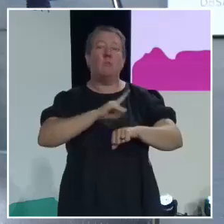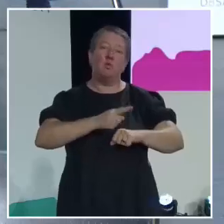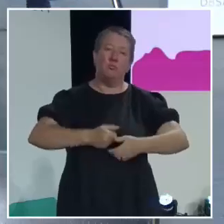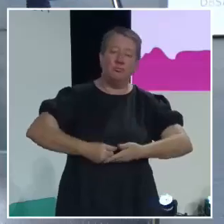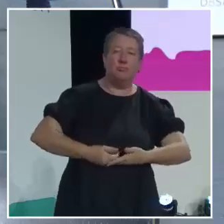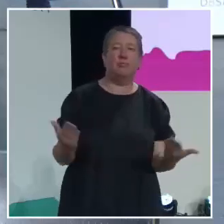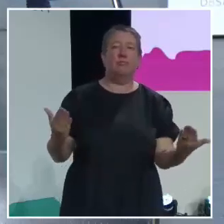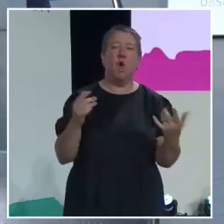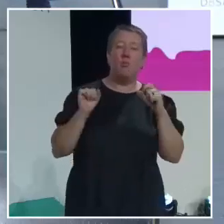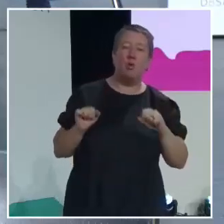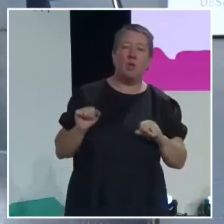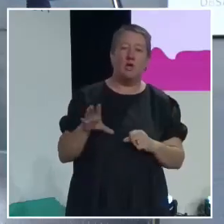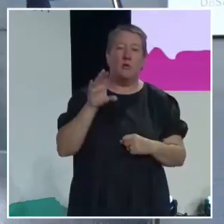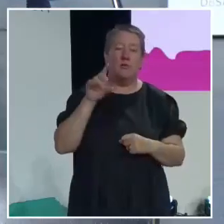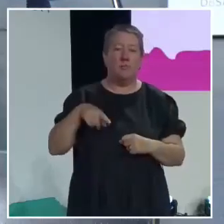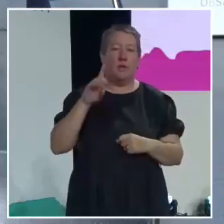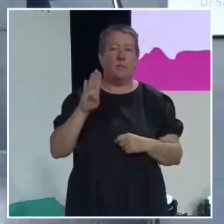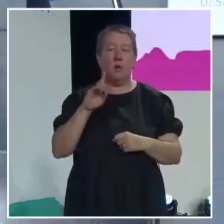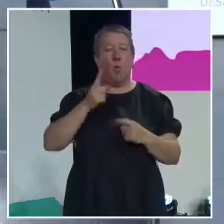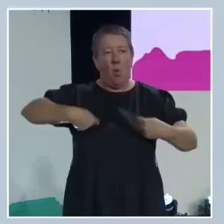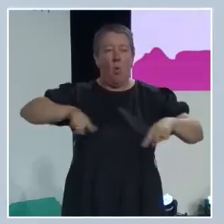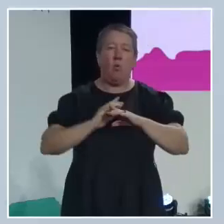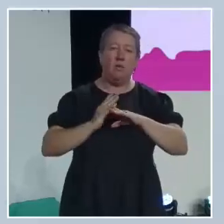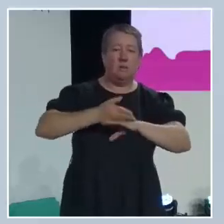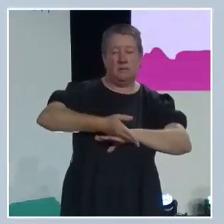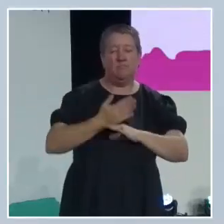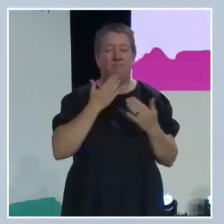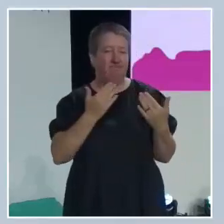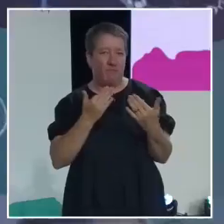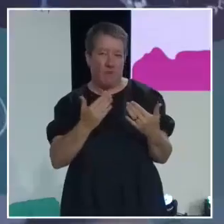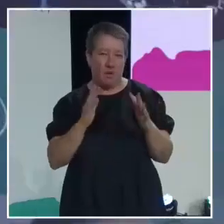potential of PDB with all our collective effort. Thank you so much.